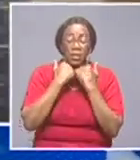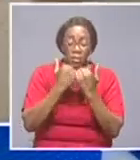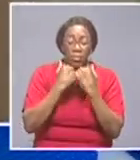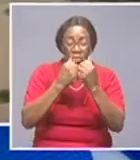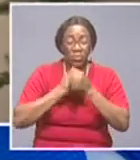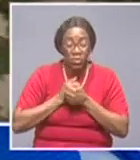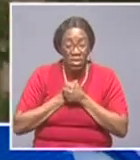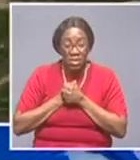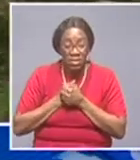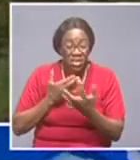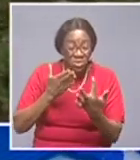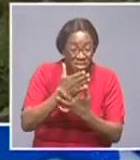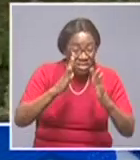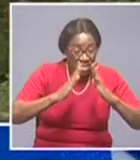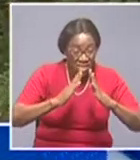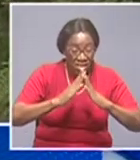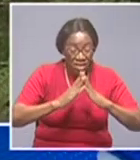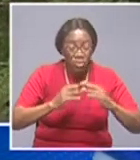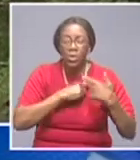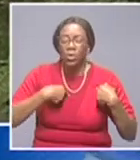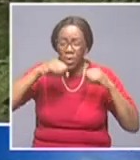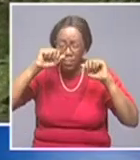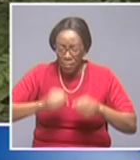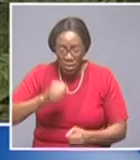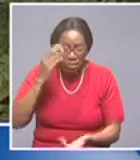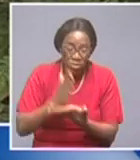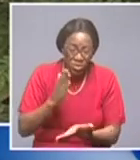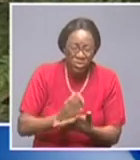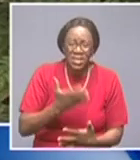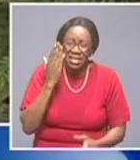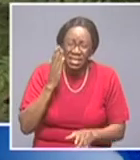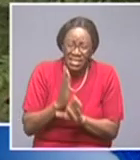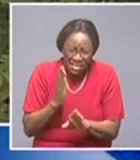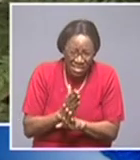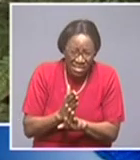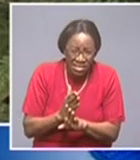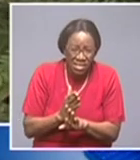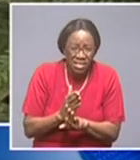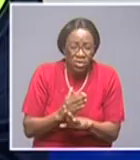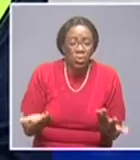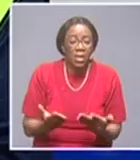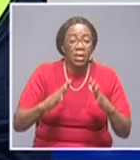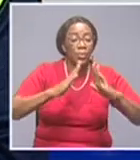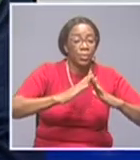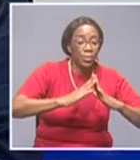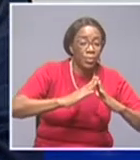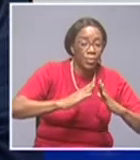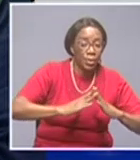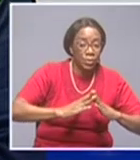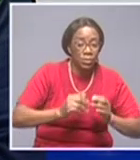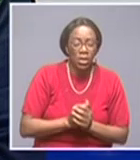we need to get the GIS coordinates to say, when we talk about proximities of everything, they need to